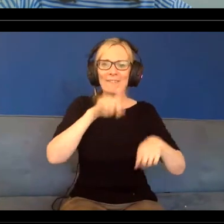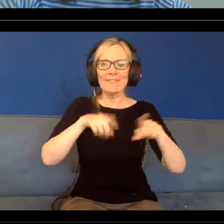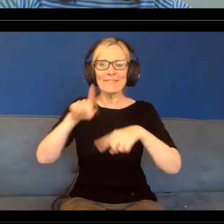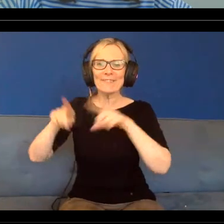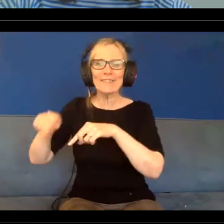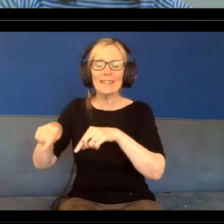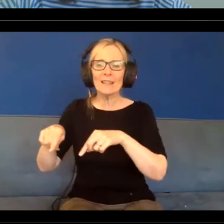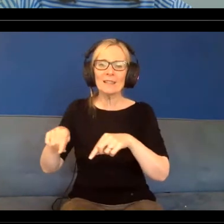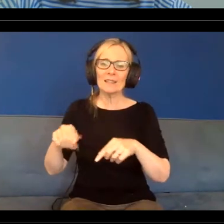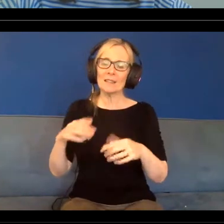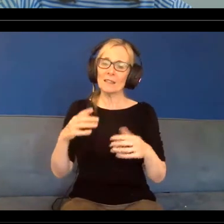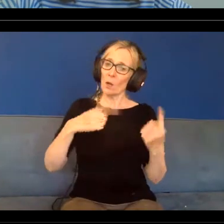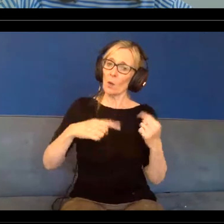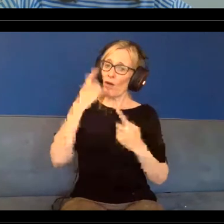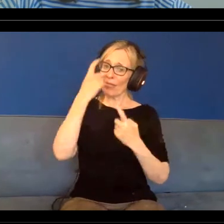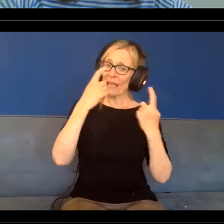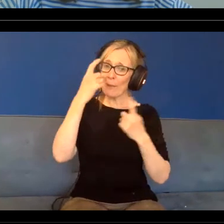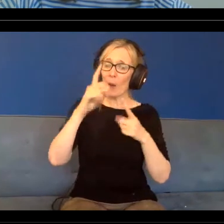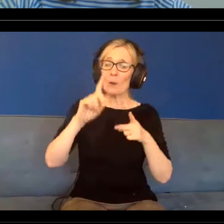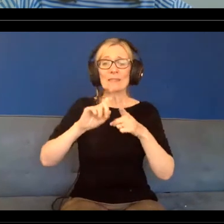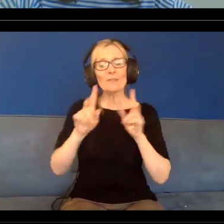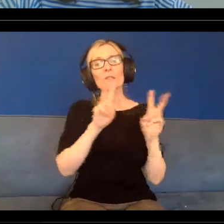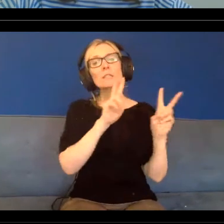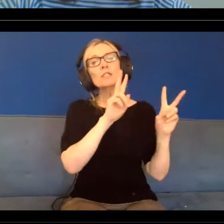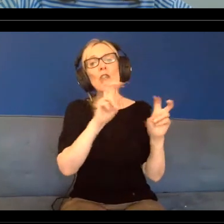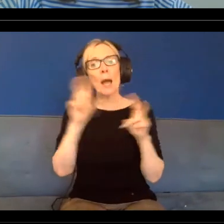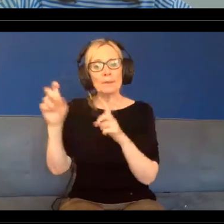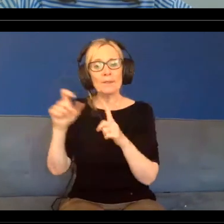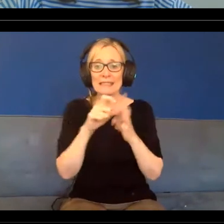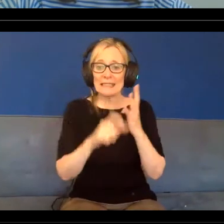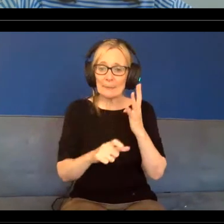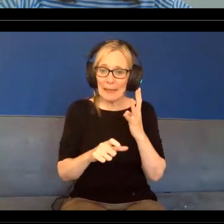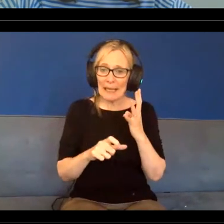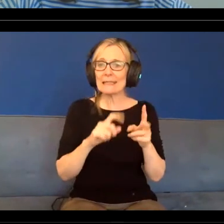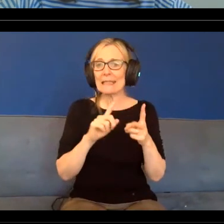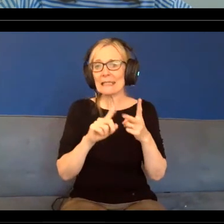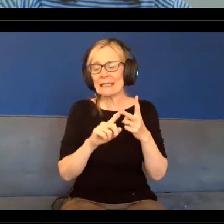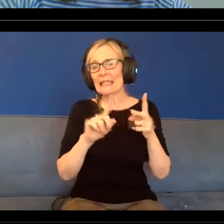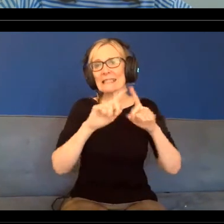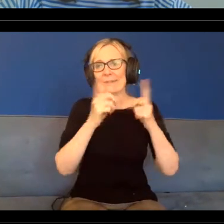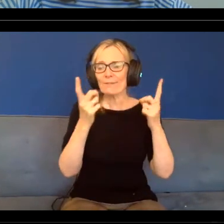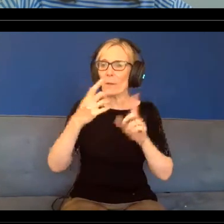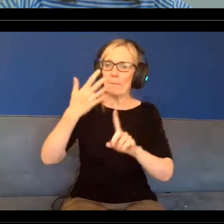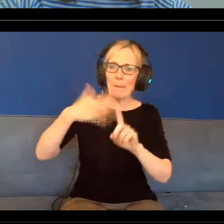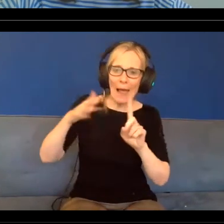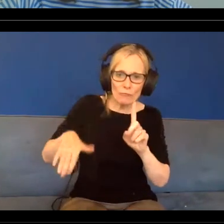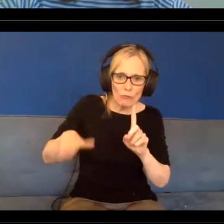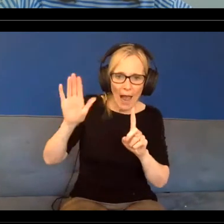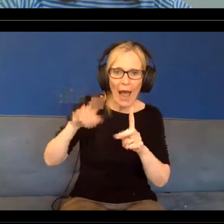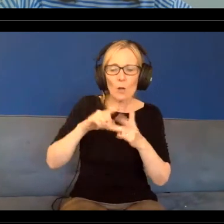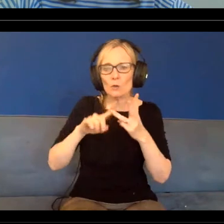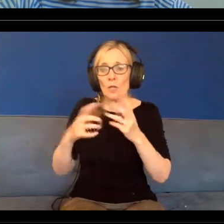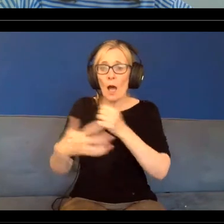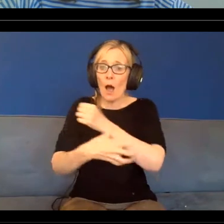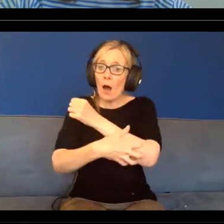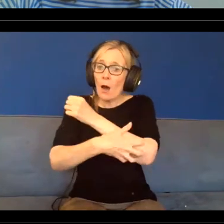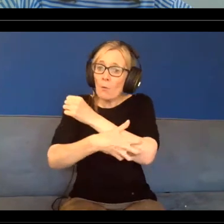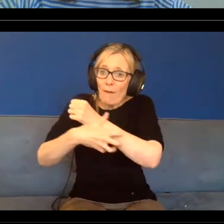are thinking about different types of disability, different backgrounds, poverty